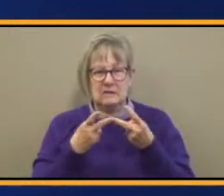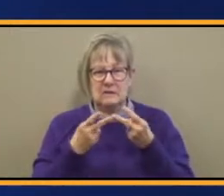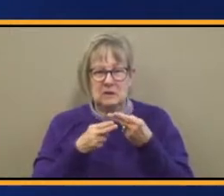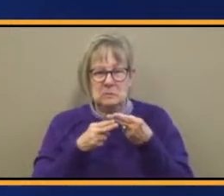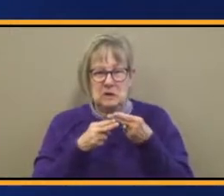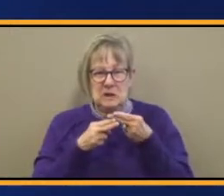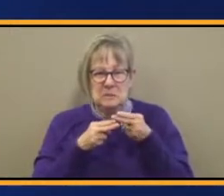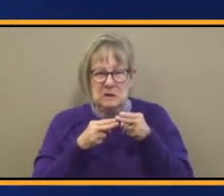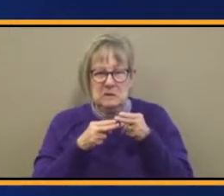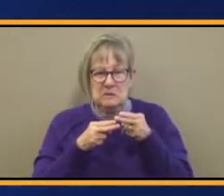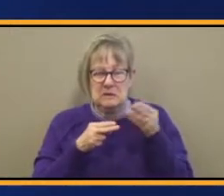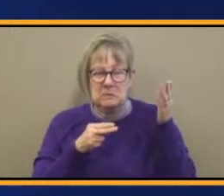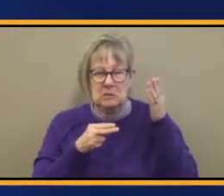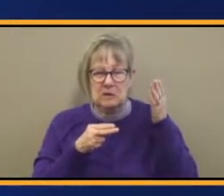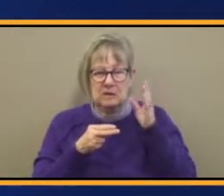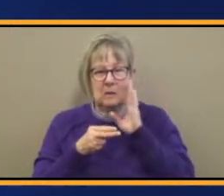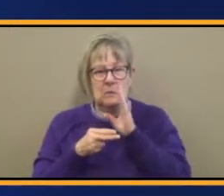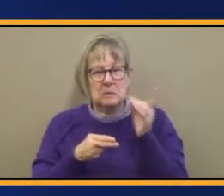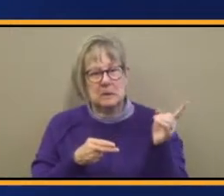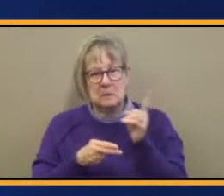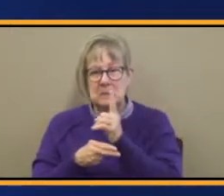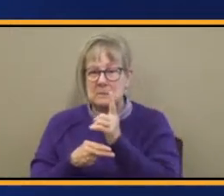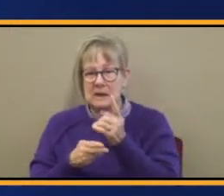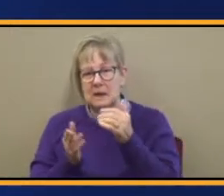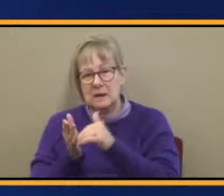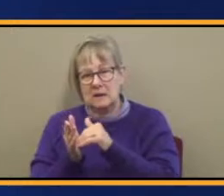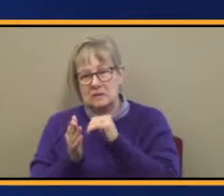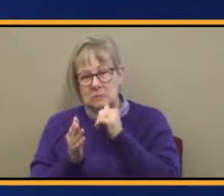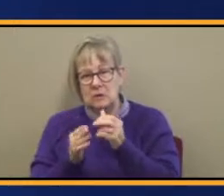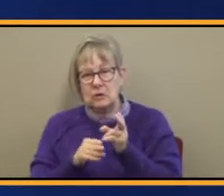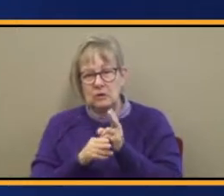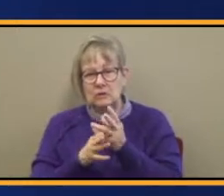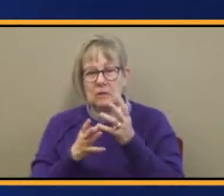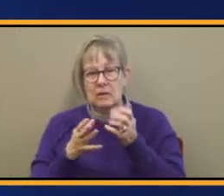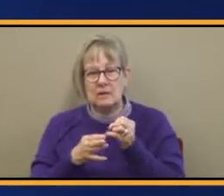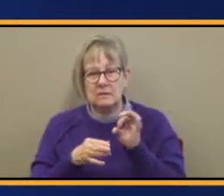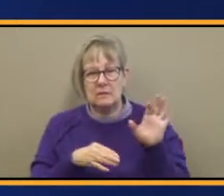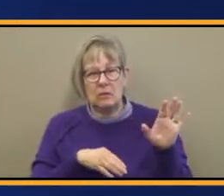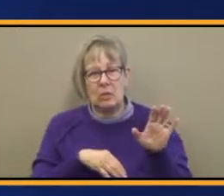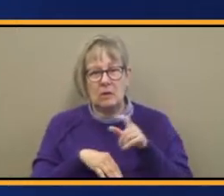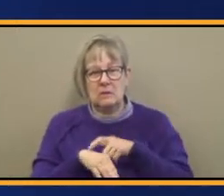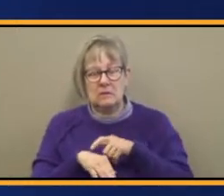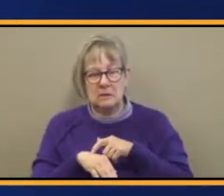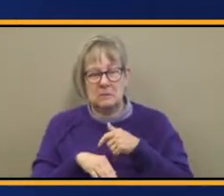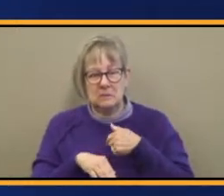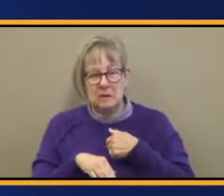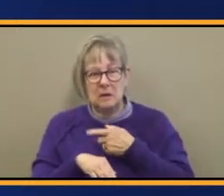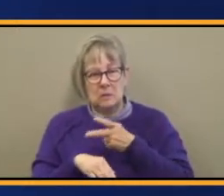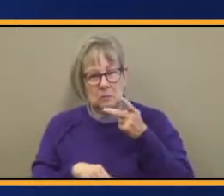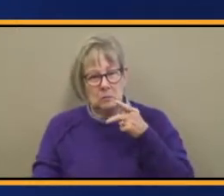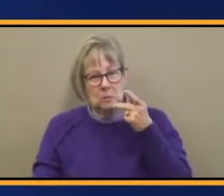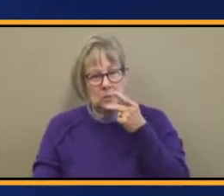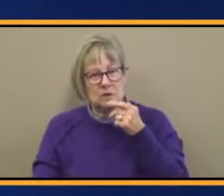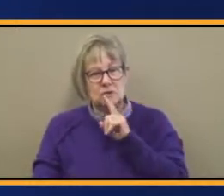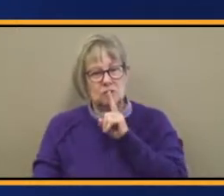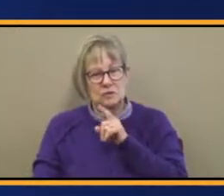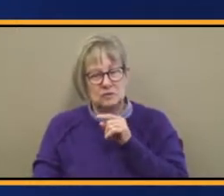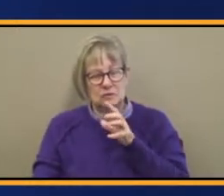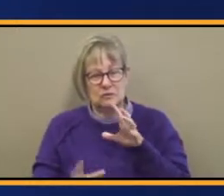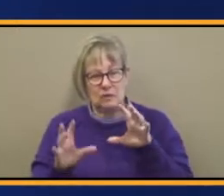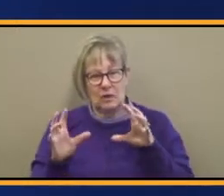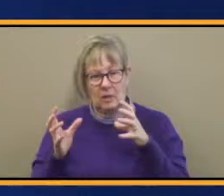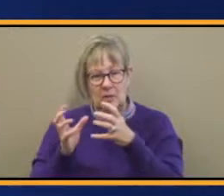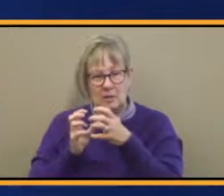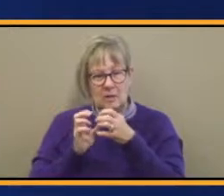presentations. They're going to be back tomorrow to present. It uses a lot of their time. And I'm pretty sure collectively on